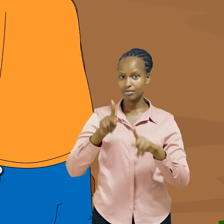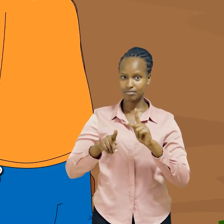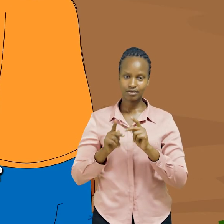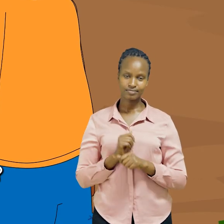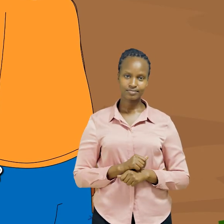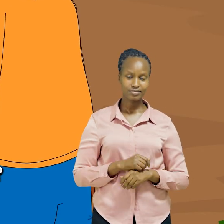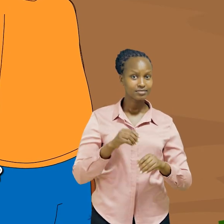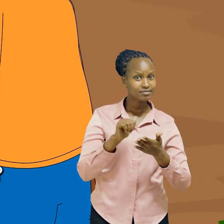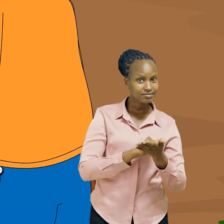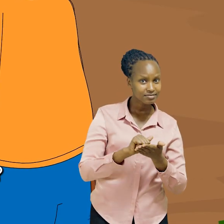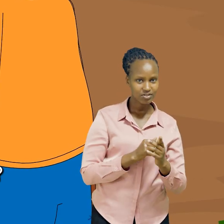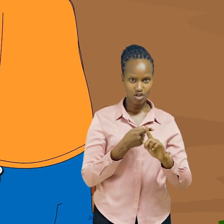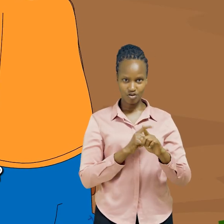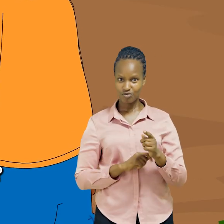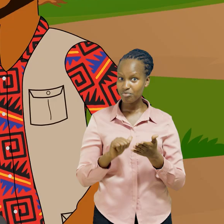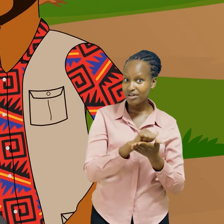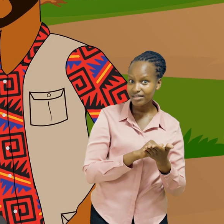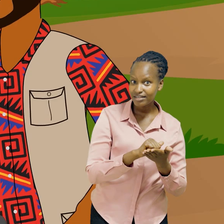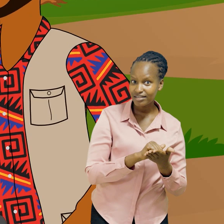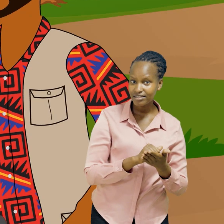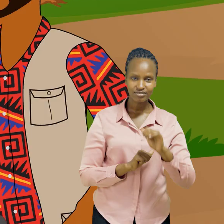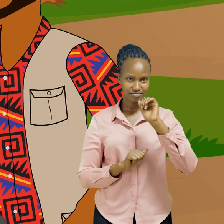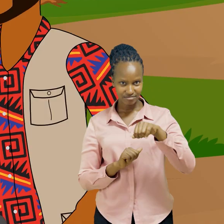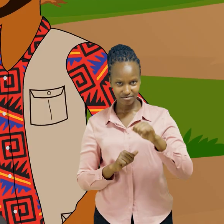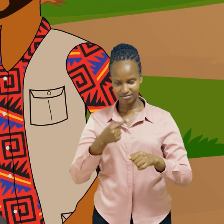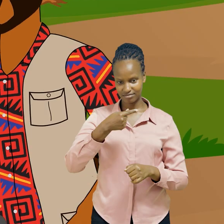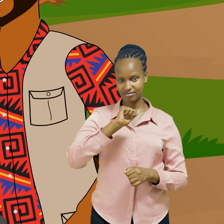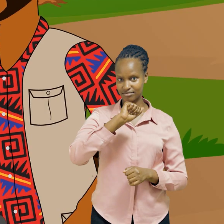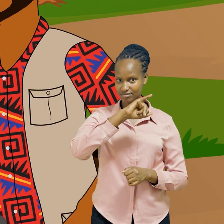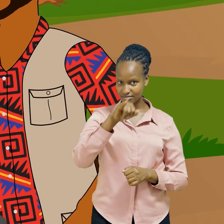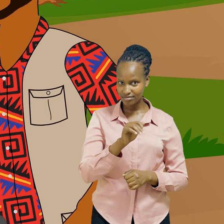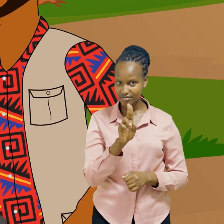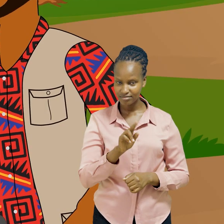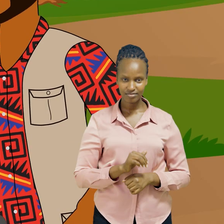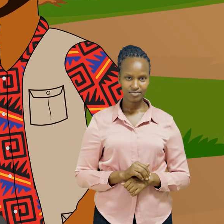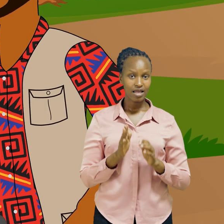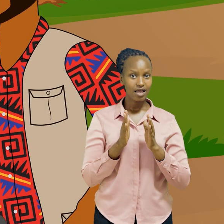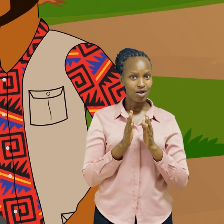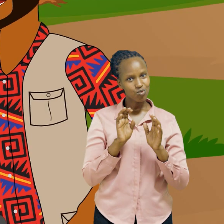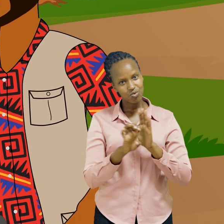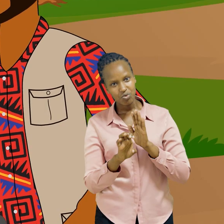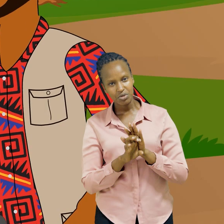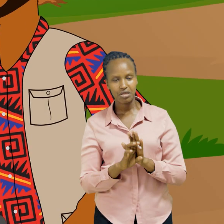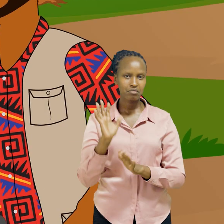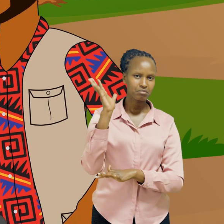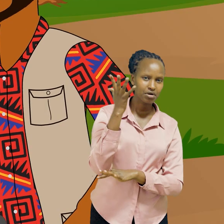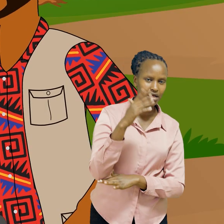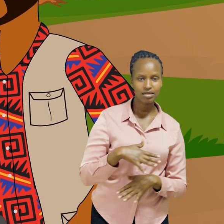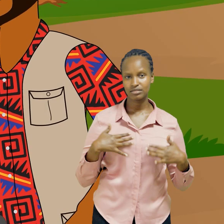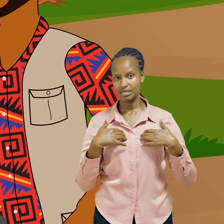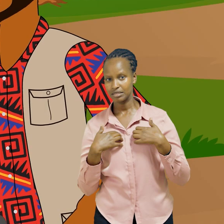Do natural materials come from nature? Yes, Gaju. Natural materials are found in nature, like